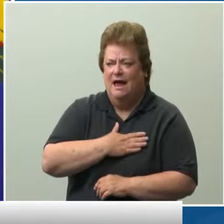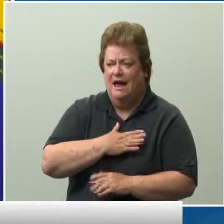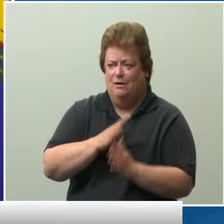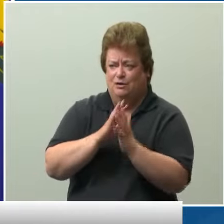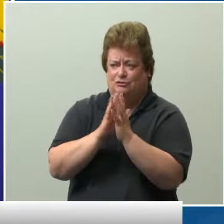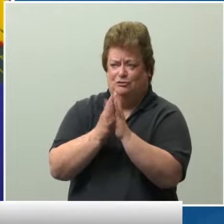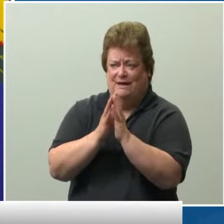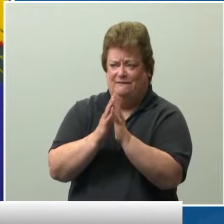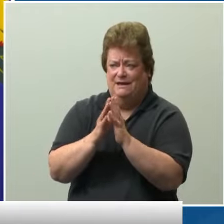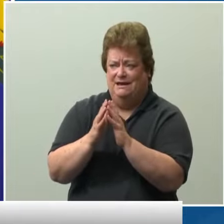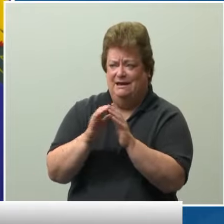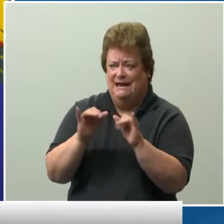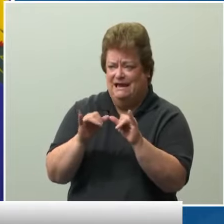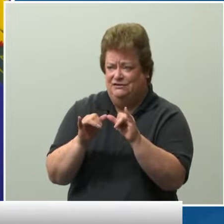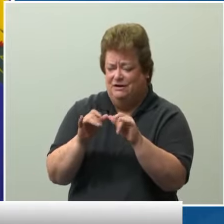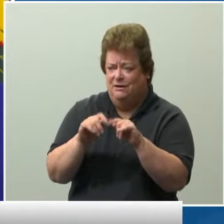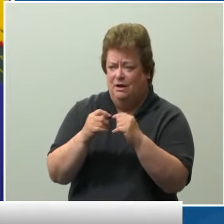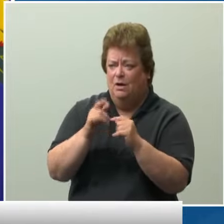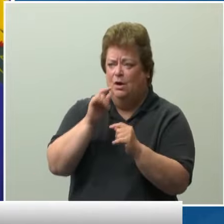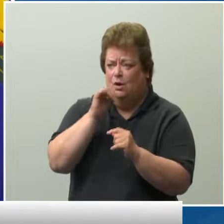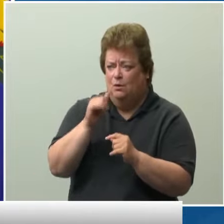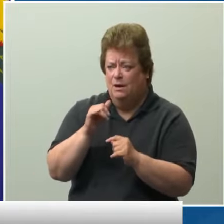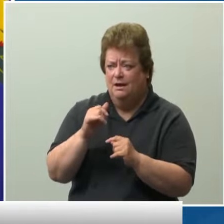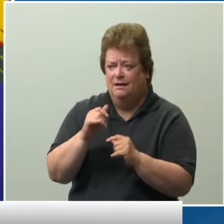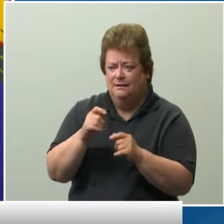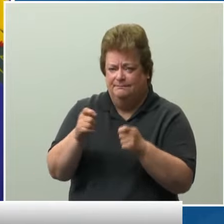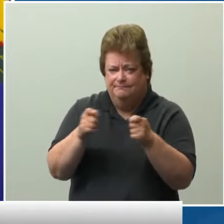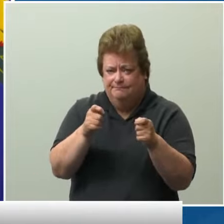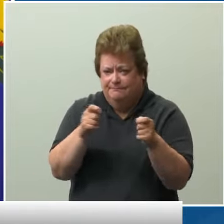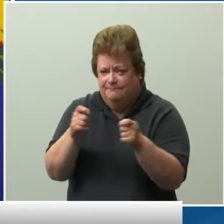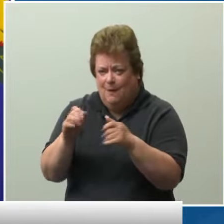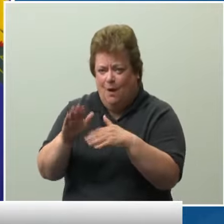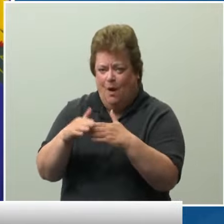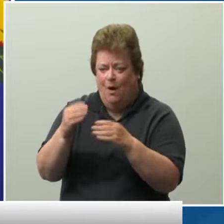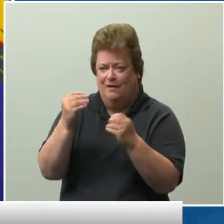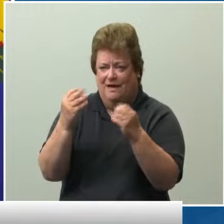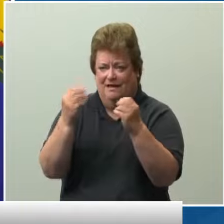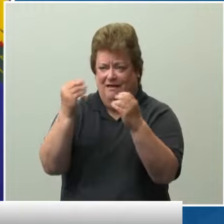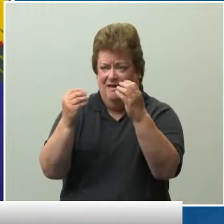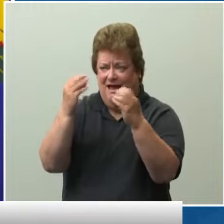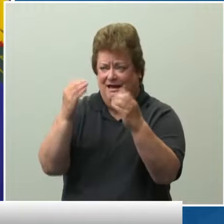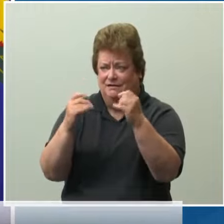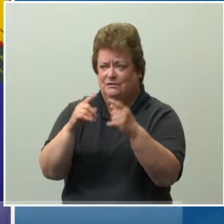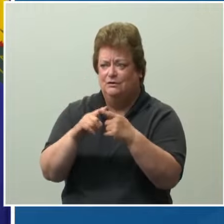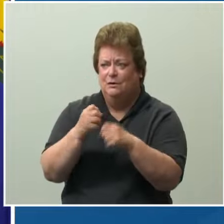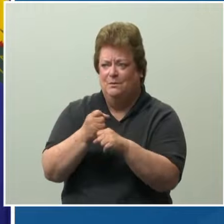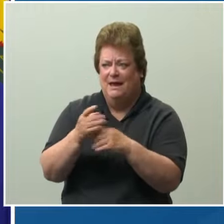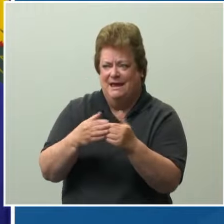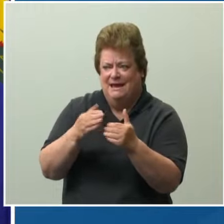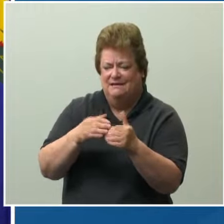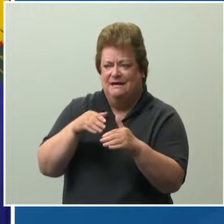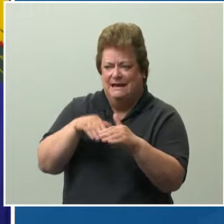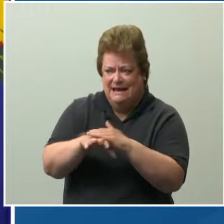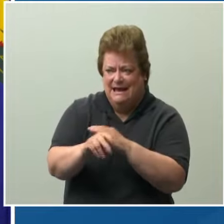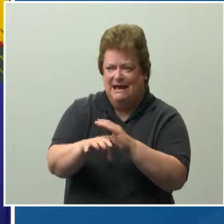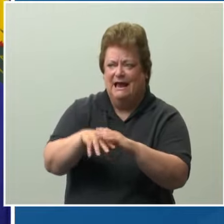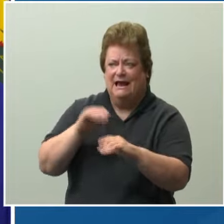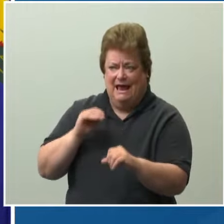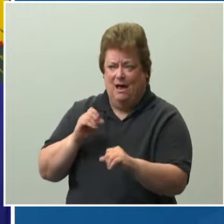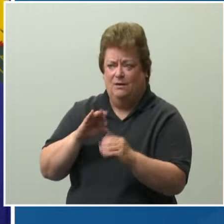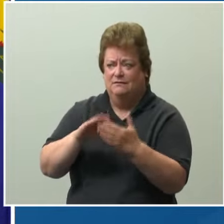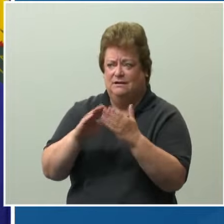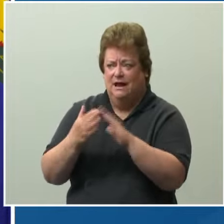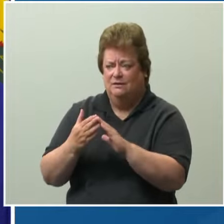engineering team will be operating traffic lights for a smooth and easy ride in and out of the downtown area.